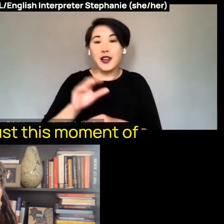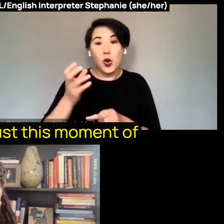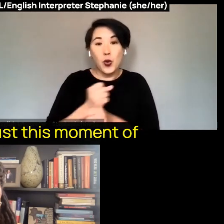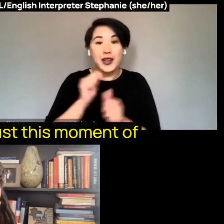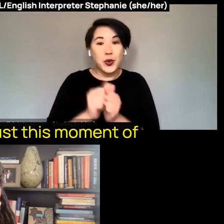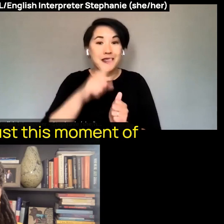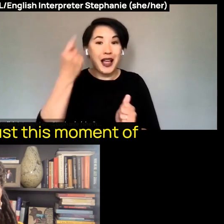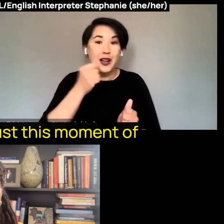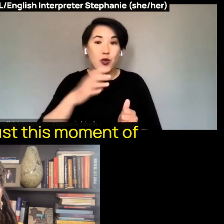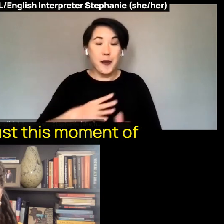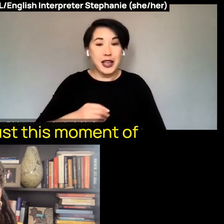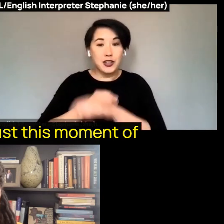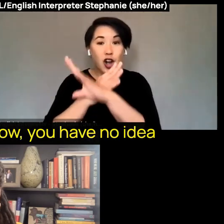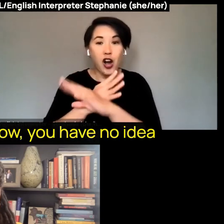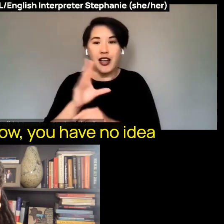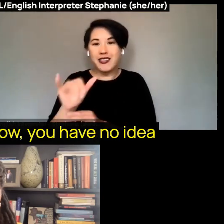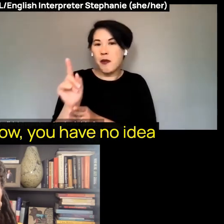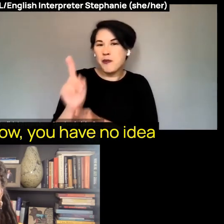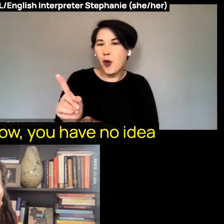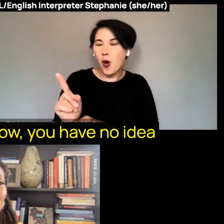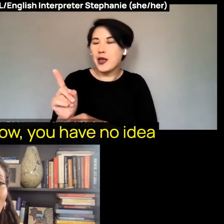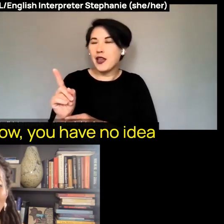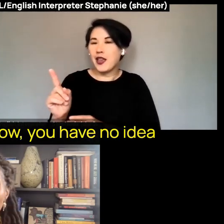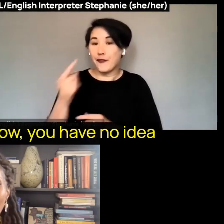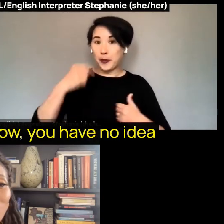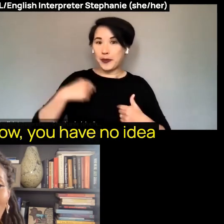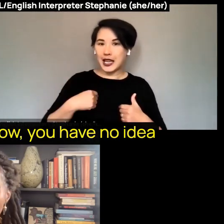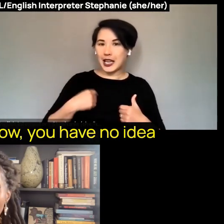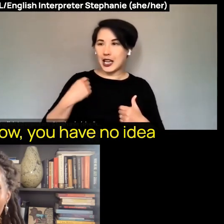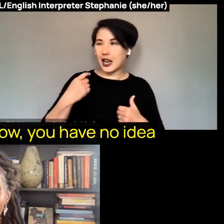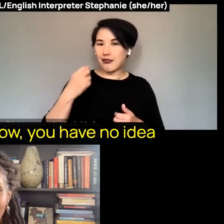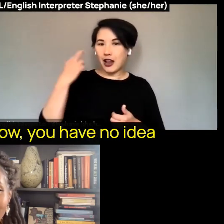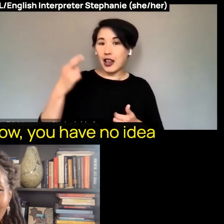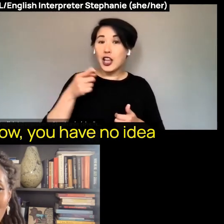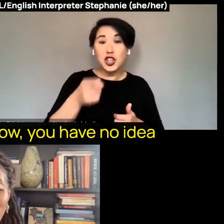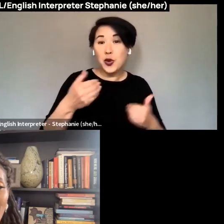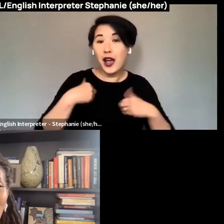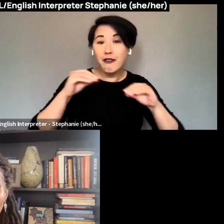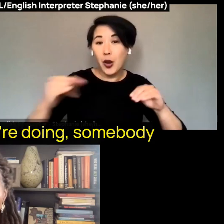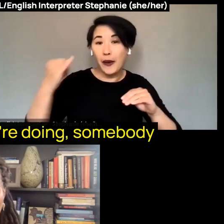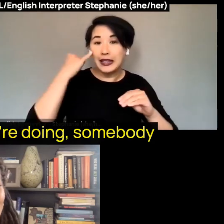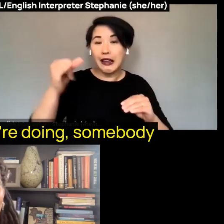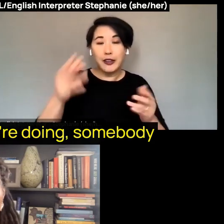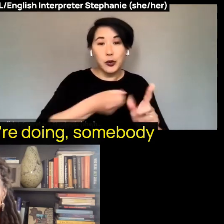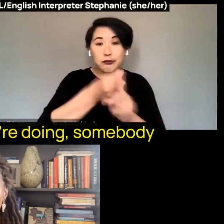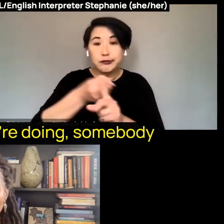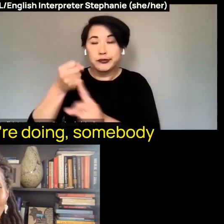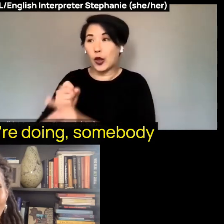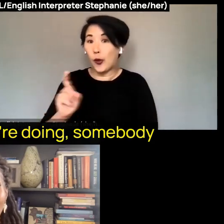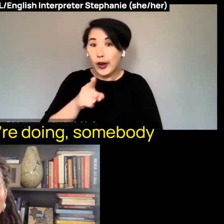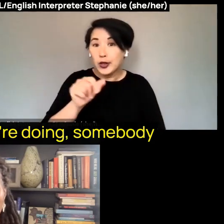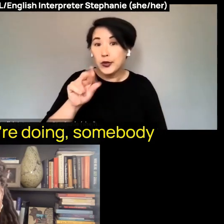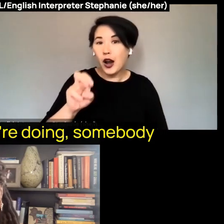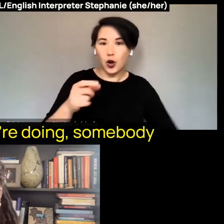me, that was just this moment of recognizing, you don't know, you have no idea where you are, what